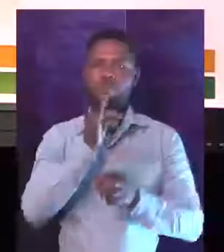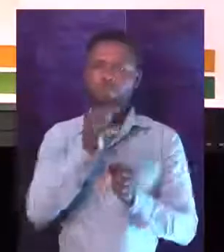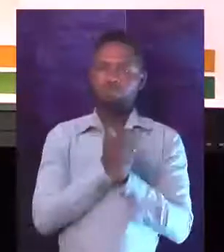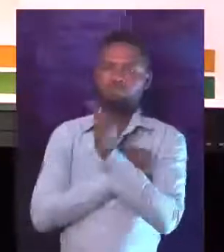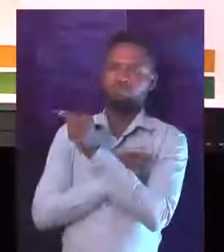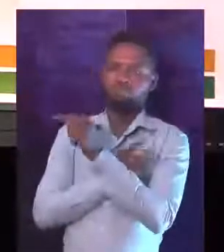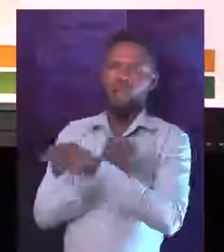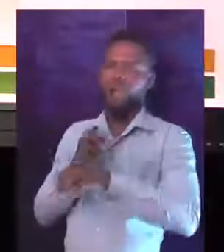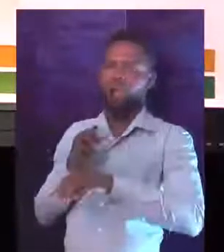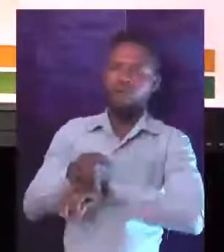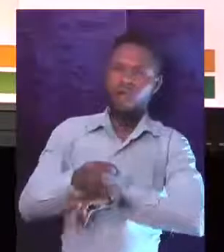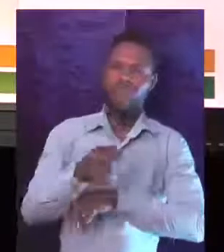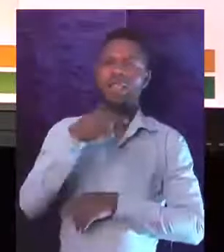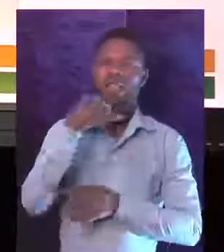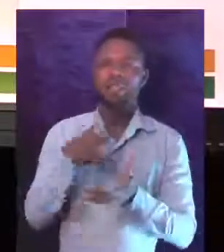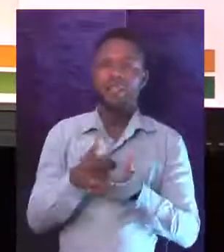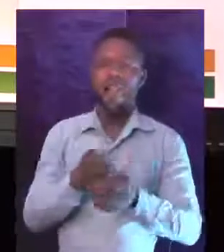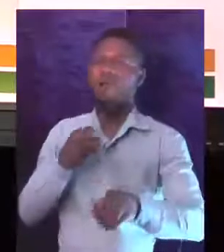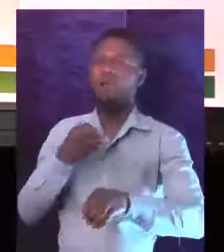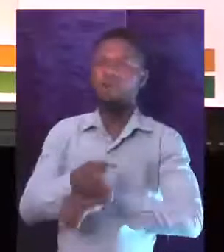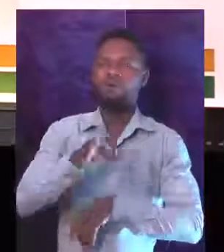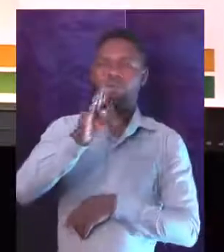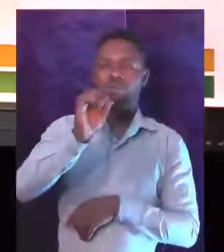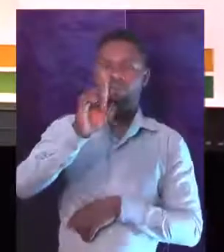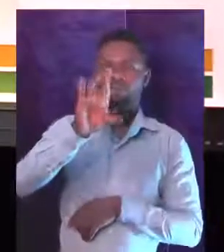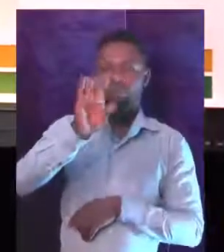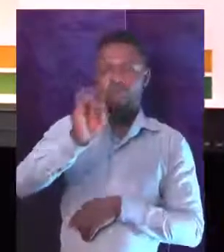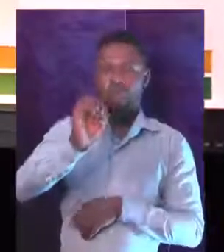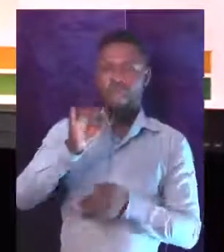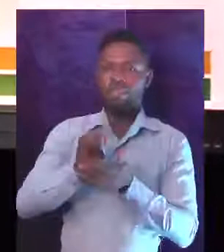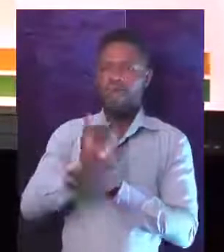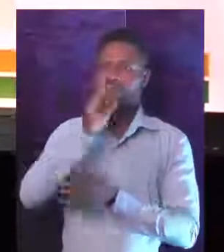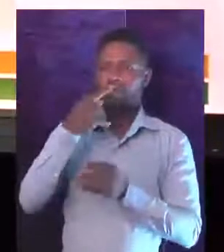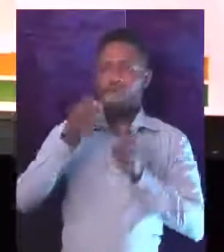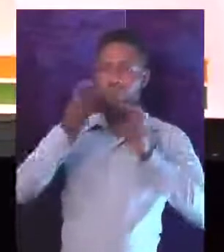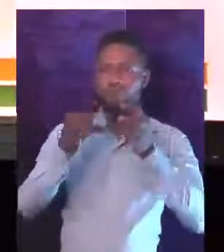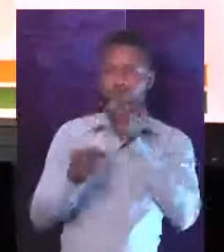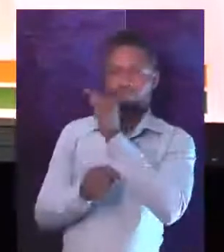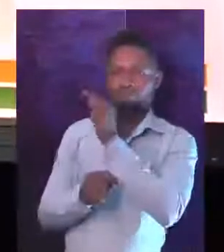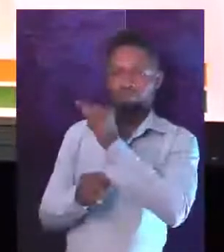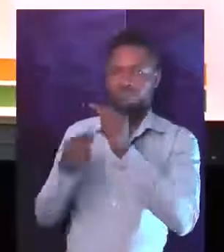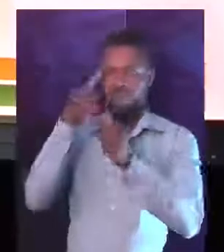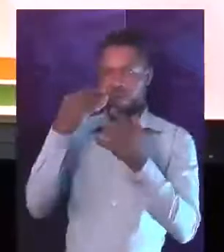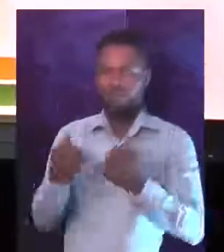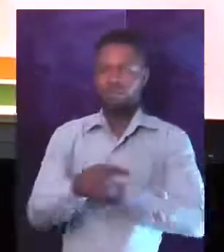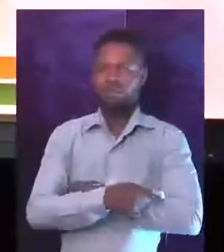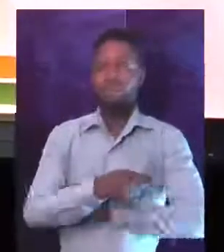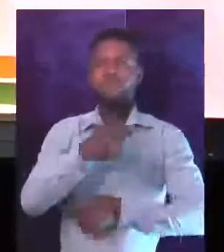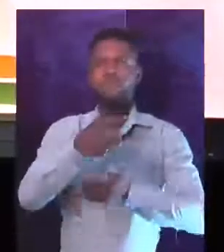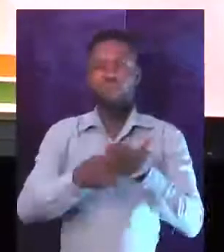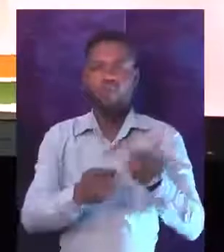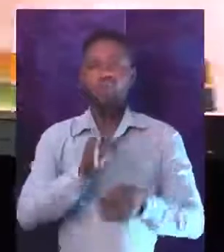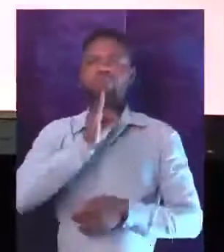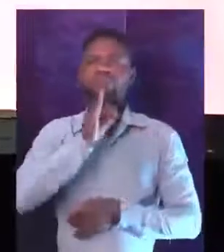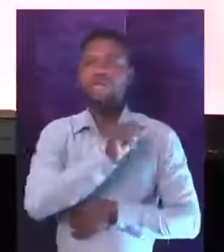is force. Say that, force. That's the topic for today. What